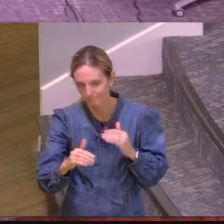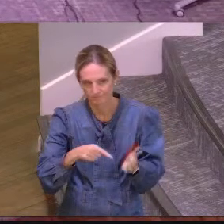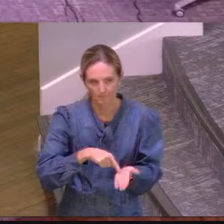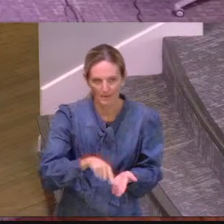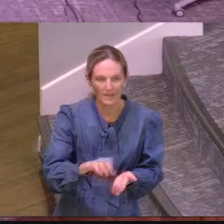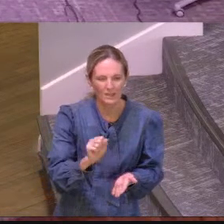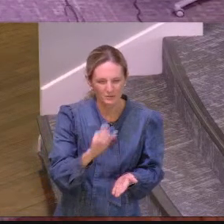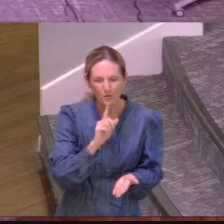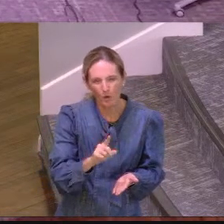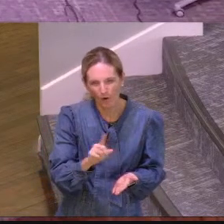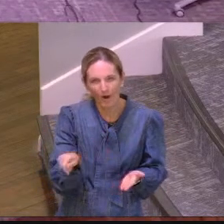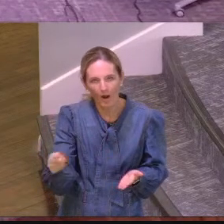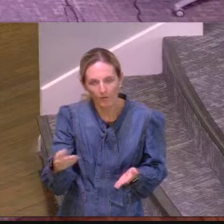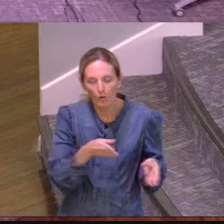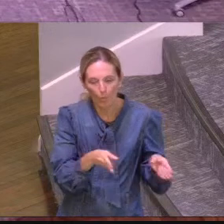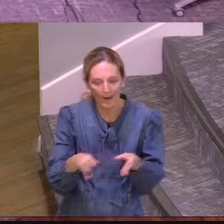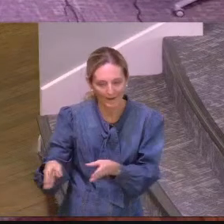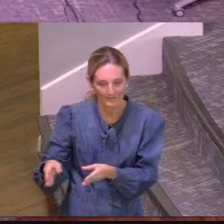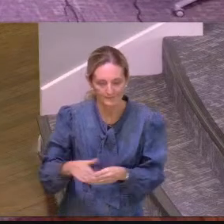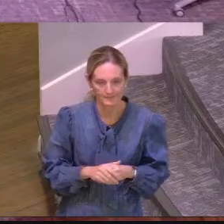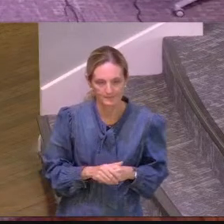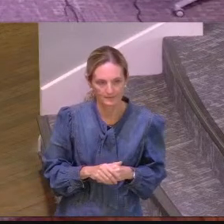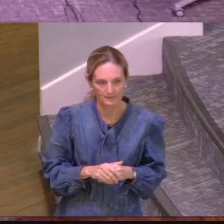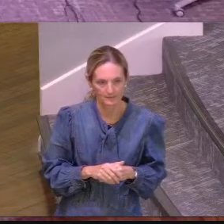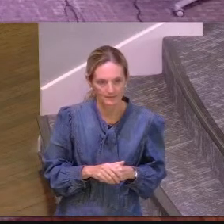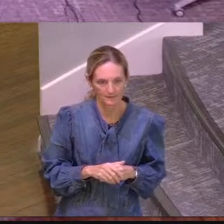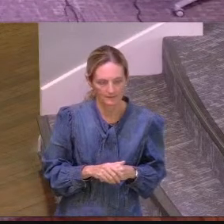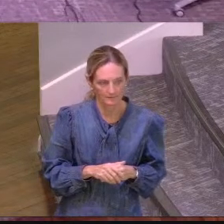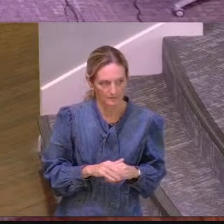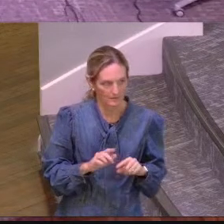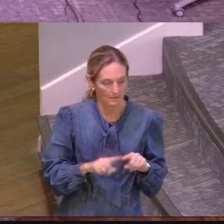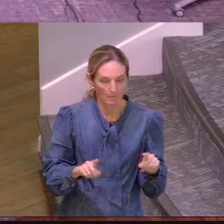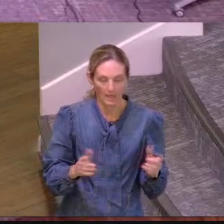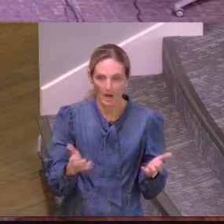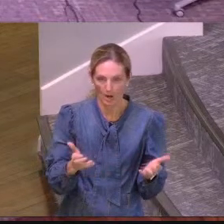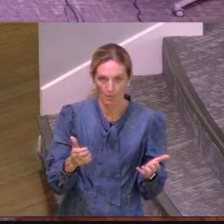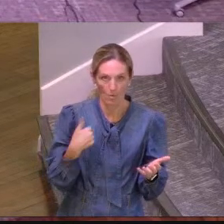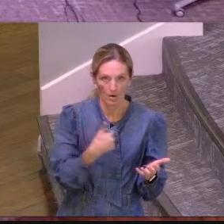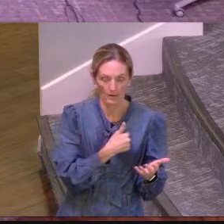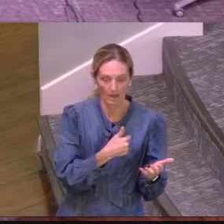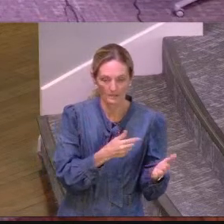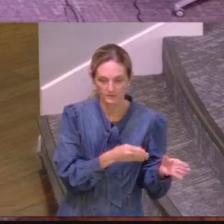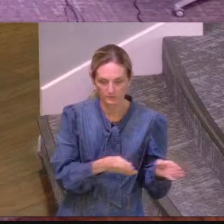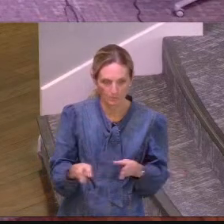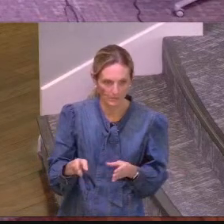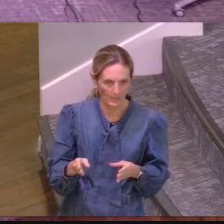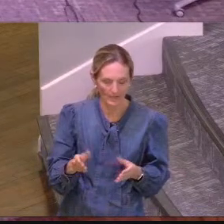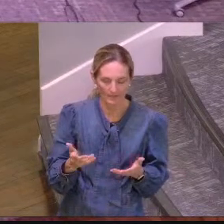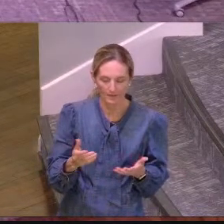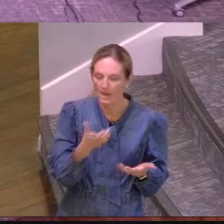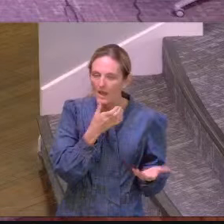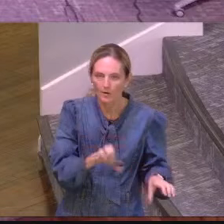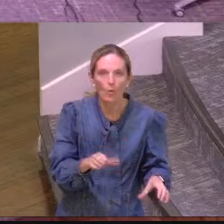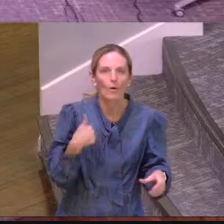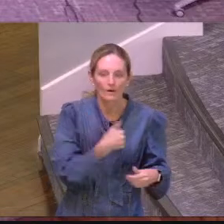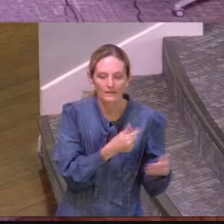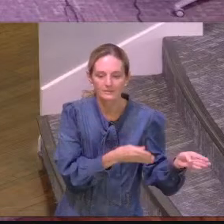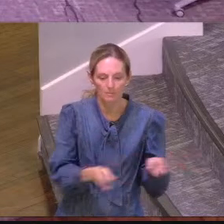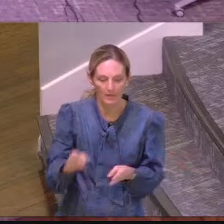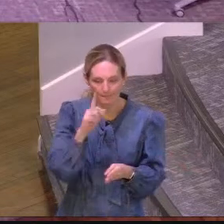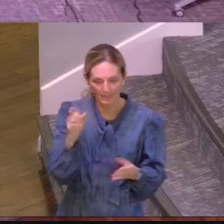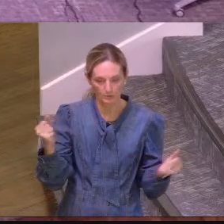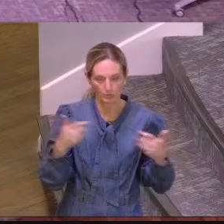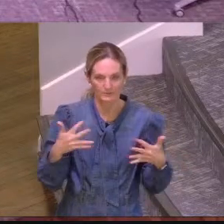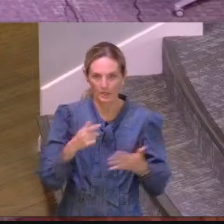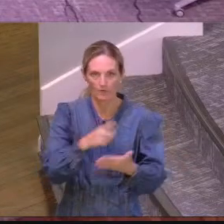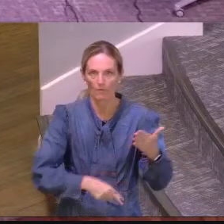to work around that potential contingency, but I wouldn't want us to plan based on a fear of that happening. I think there are ways